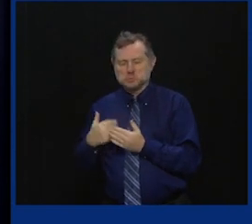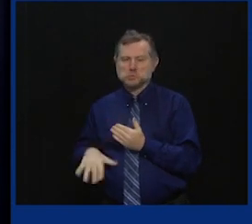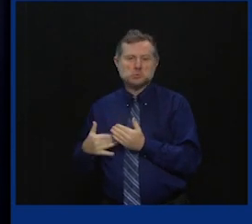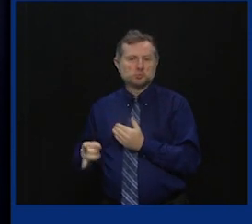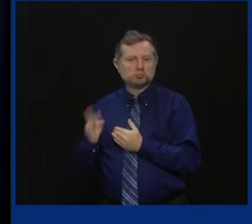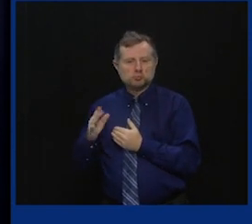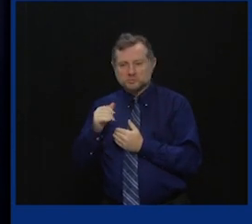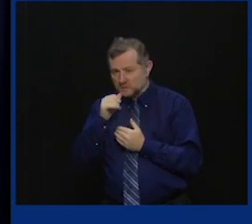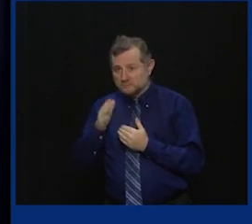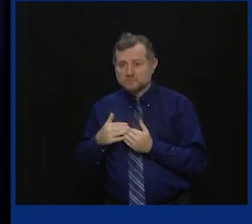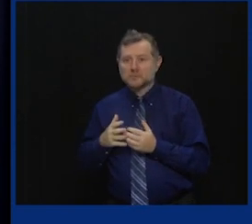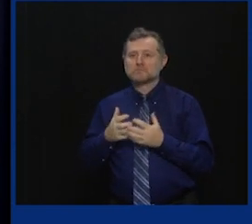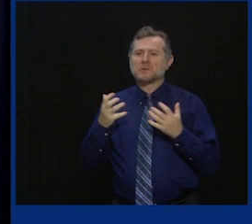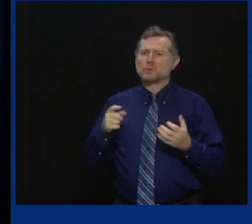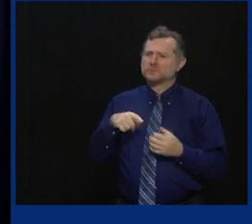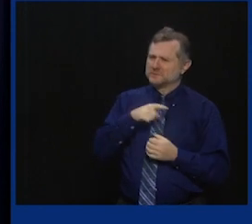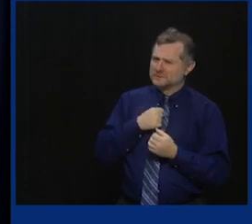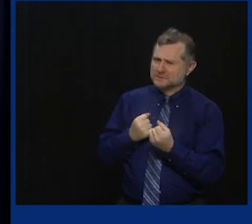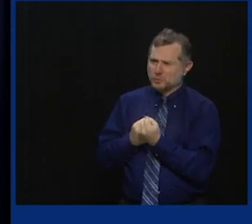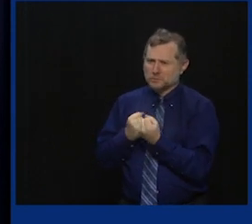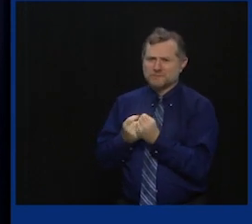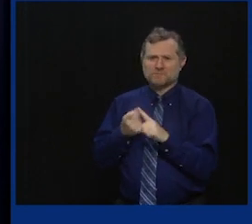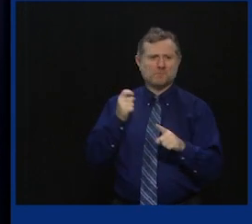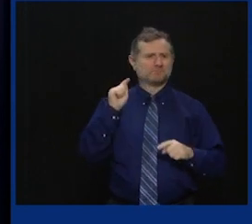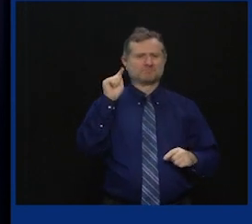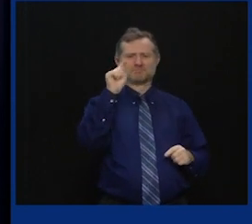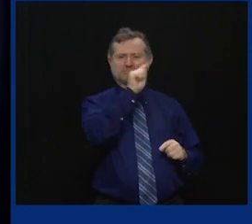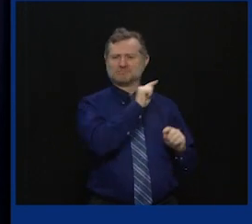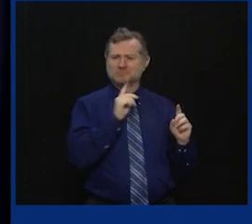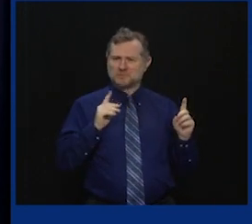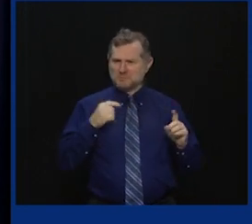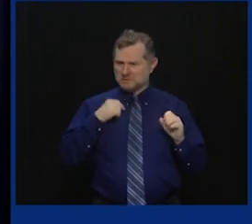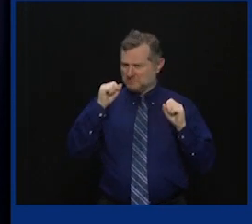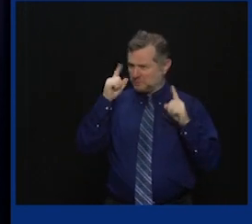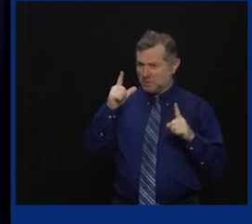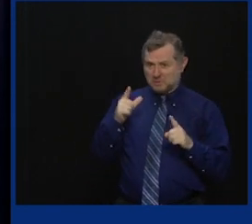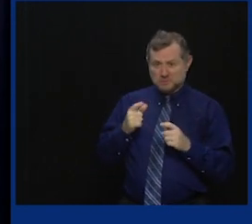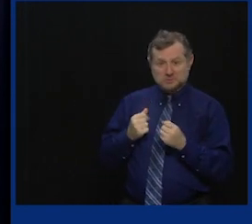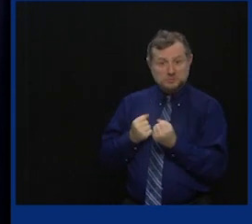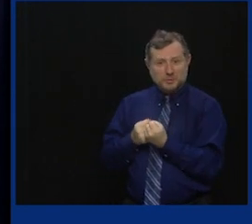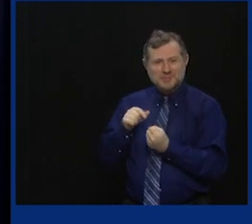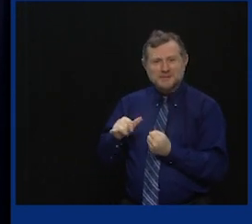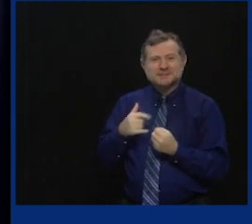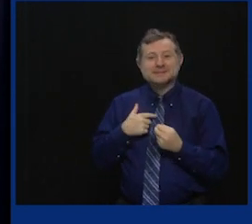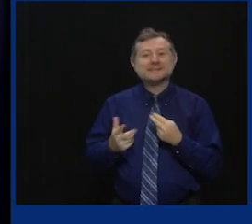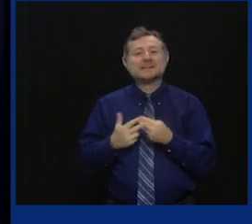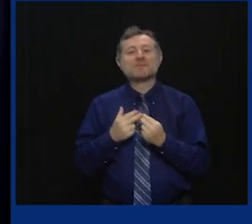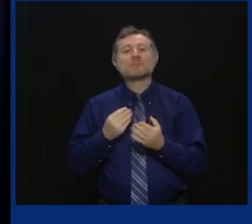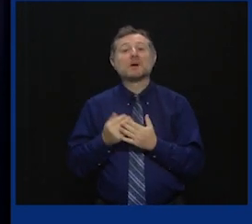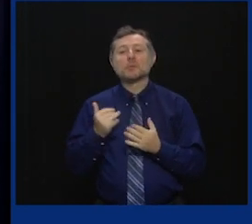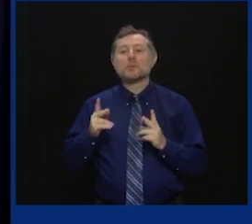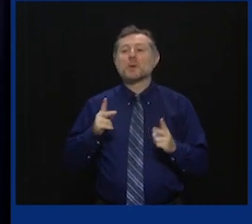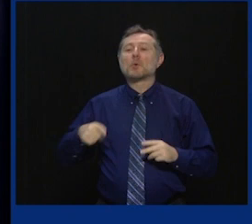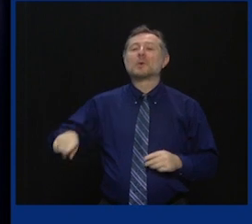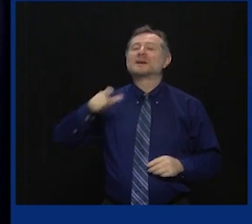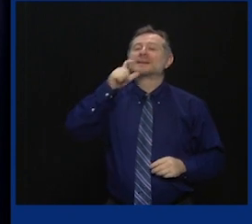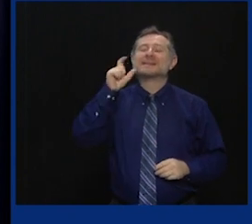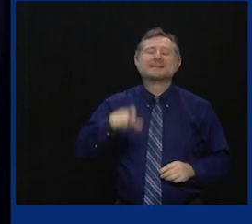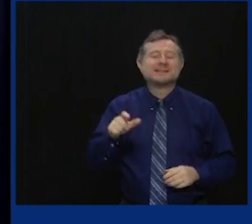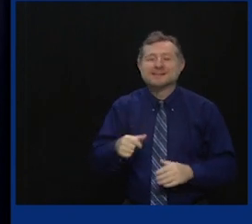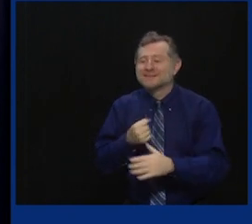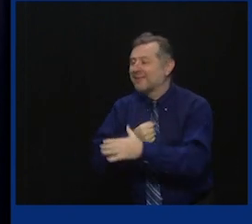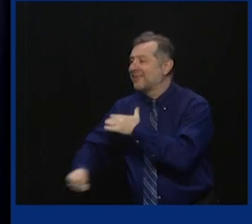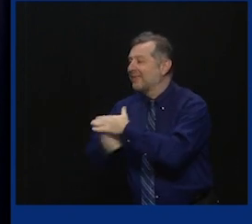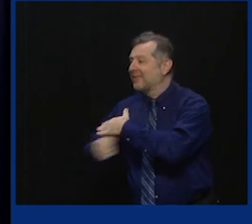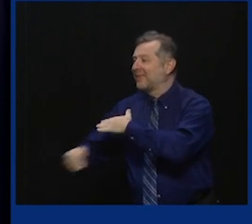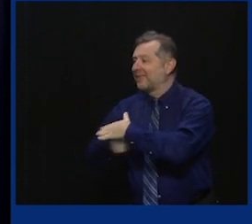from unlikely sources throughout the state of New York. It is saving money because these people do not need to be incarcerated to protect society. And the states that have done